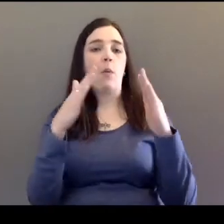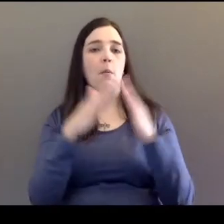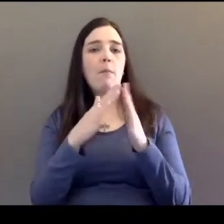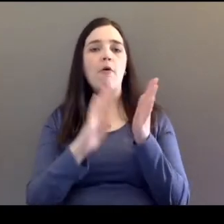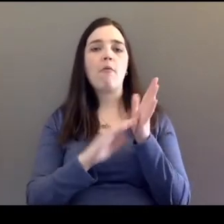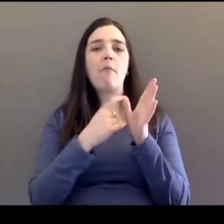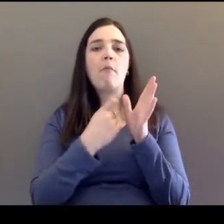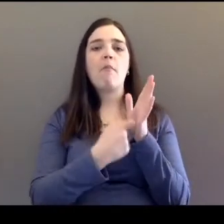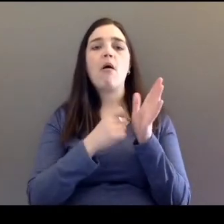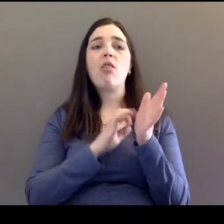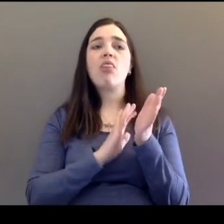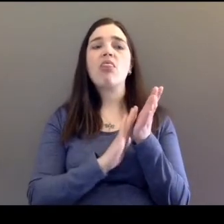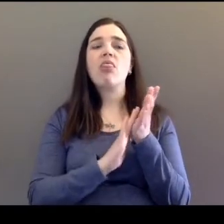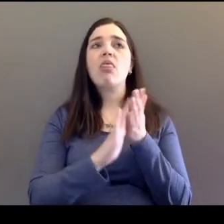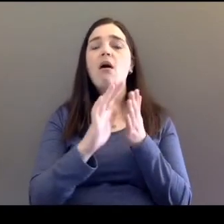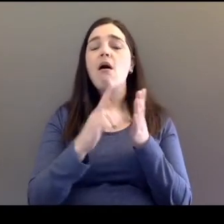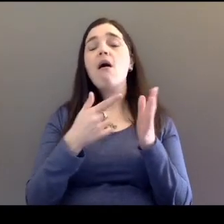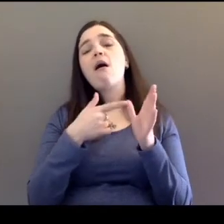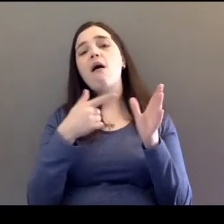Martha and Mary.